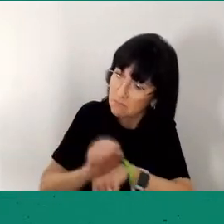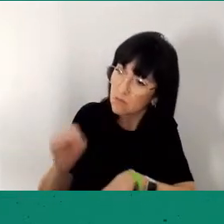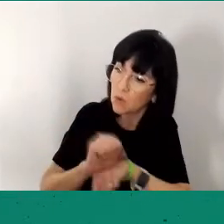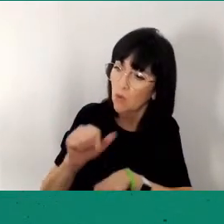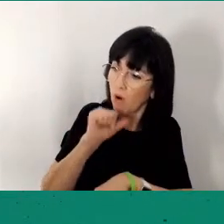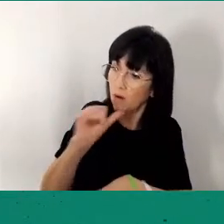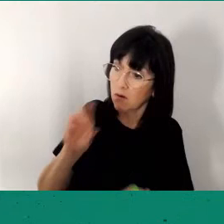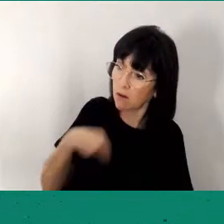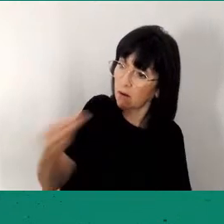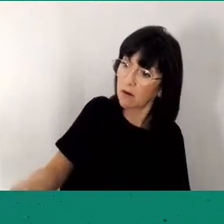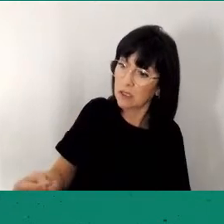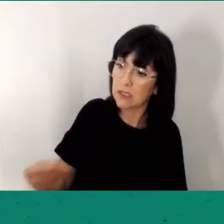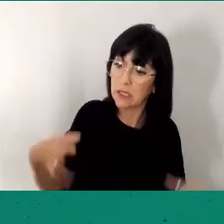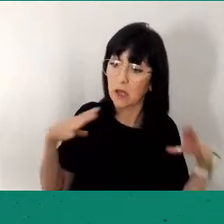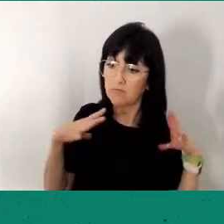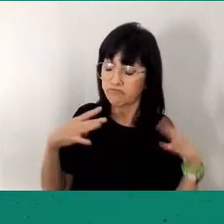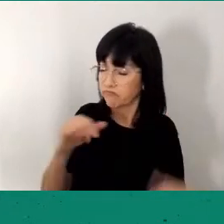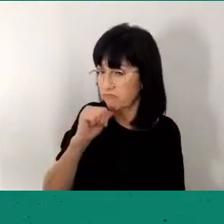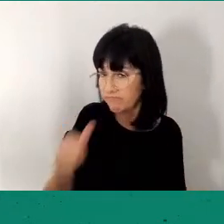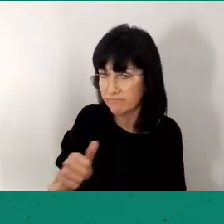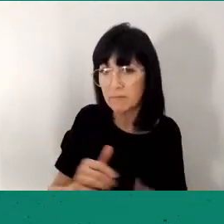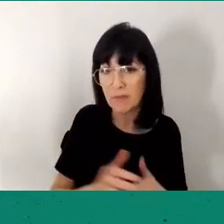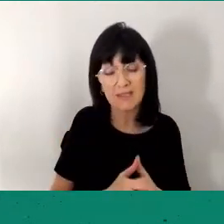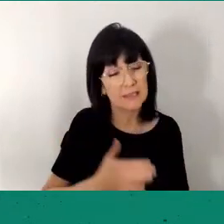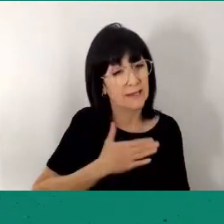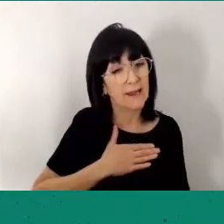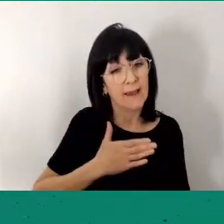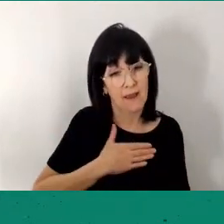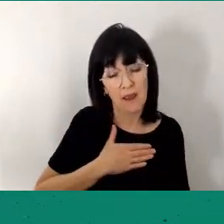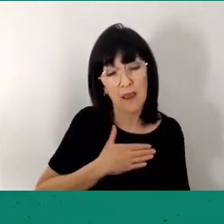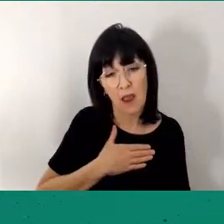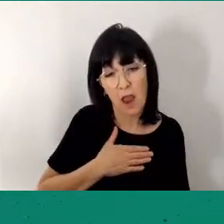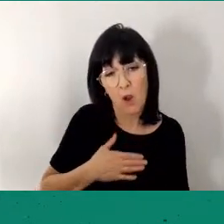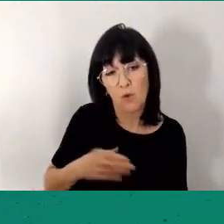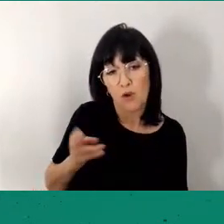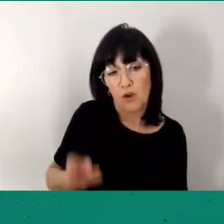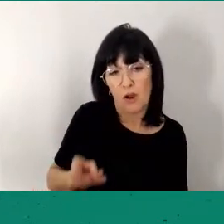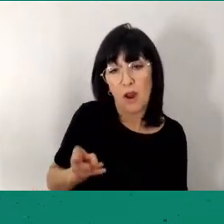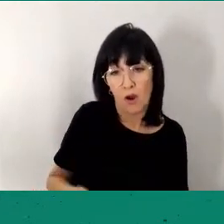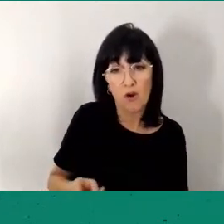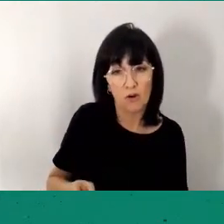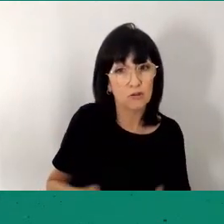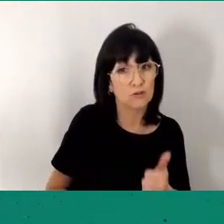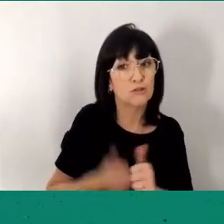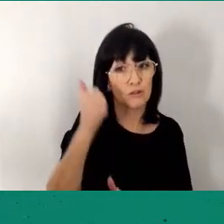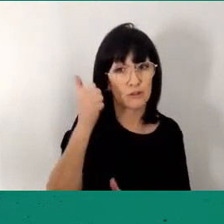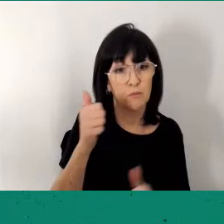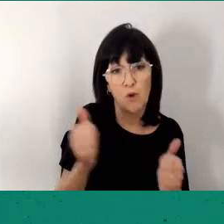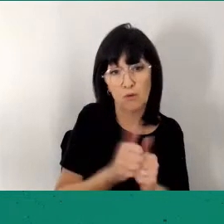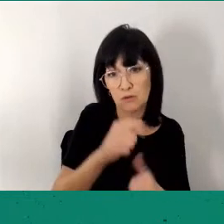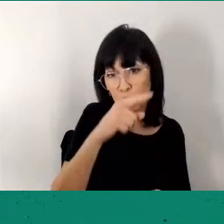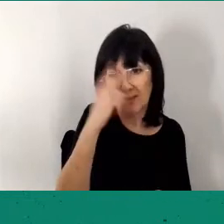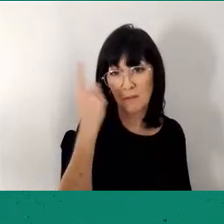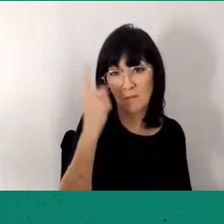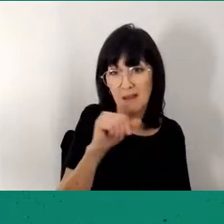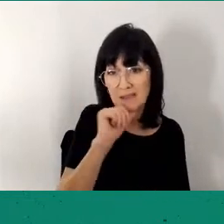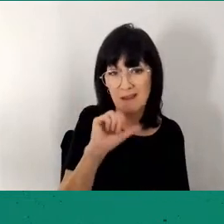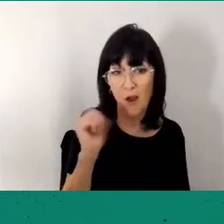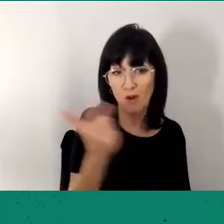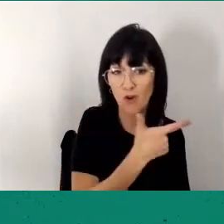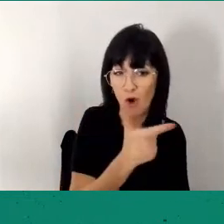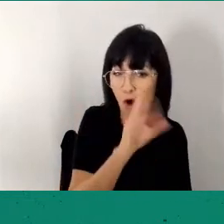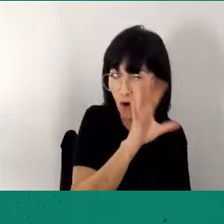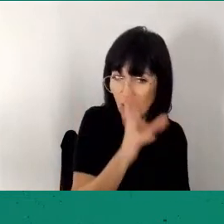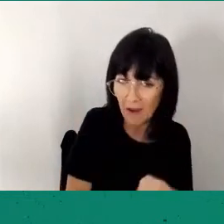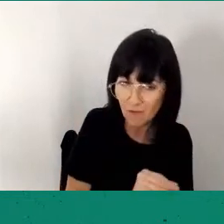heritage, as is true with most Americans, Blacks in this country, are not all African.